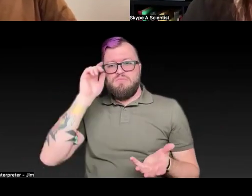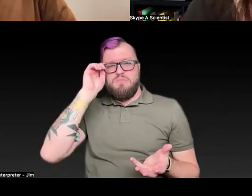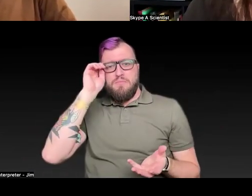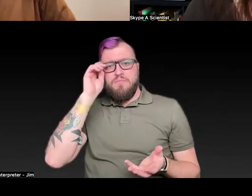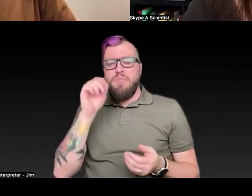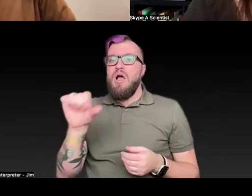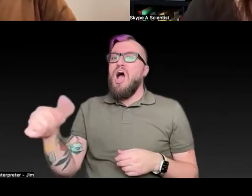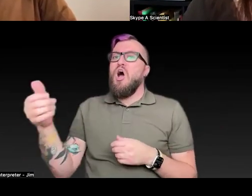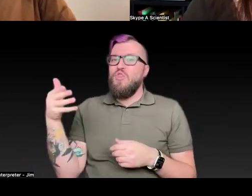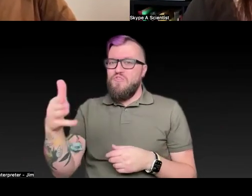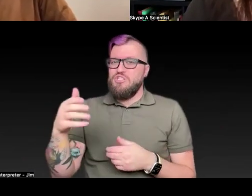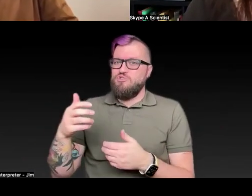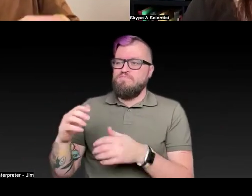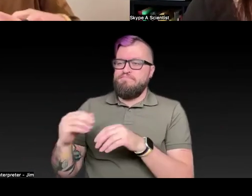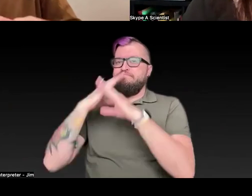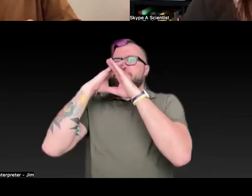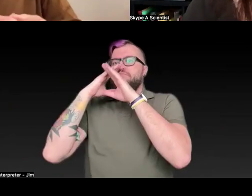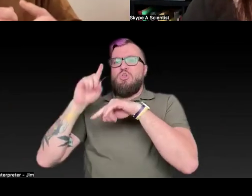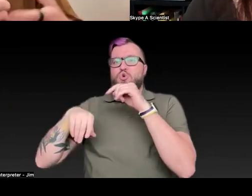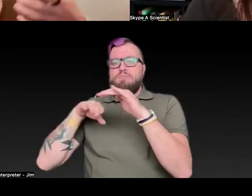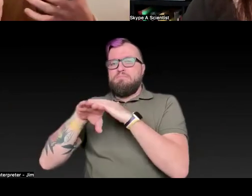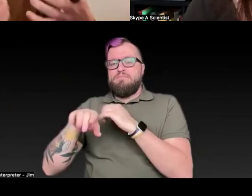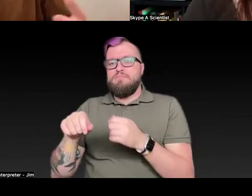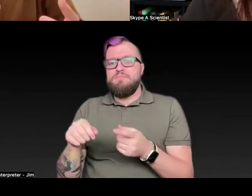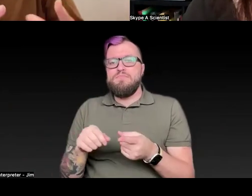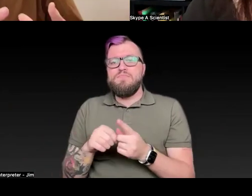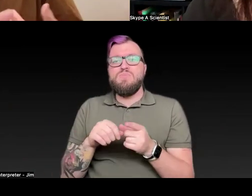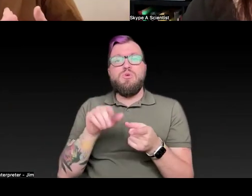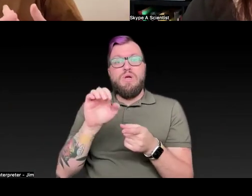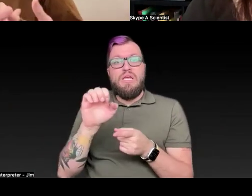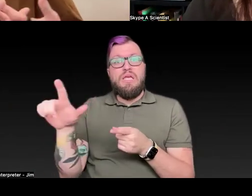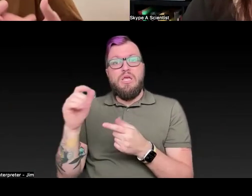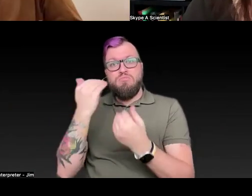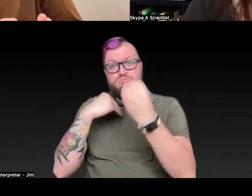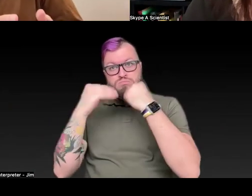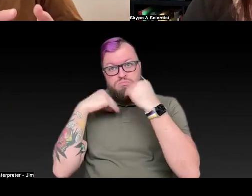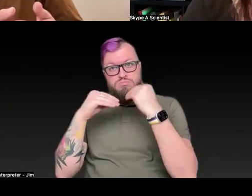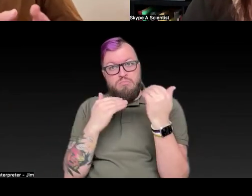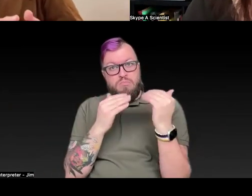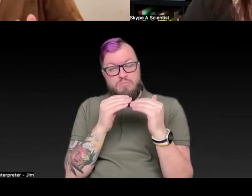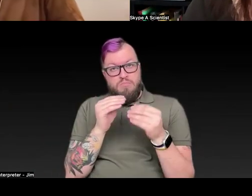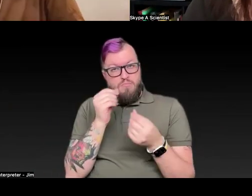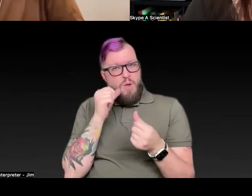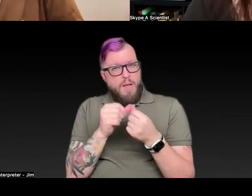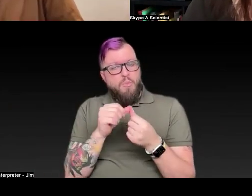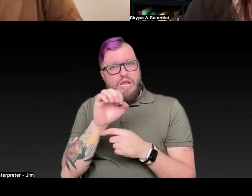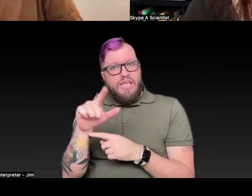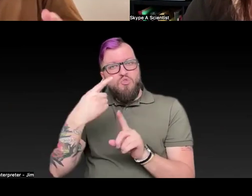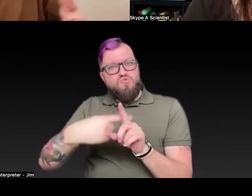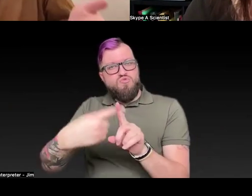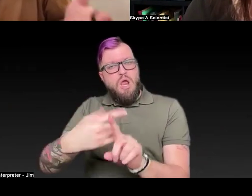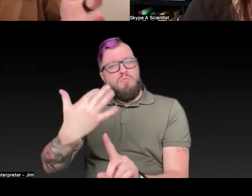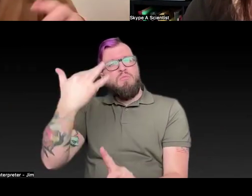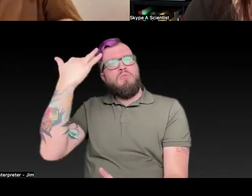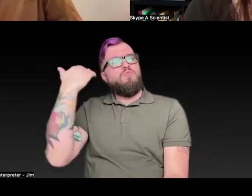other fish, though. So the eels are fine, and you can see this in eel consumption. So I gave you eel rents from